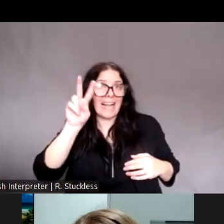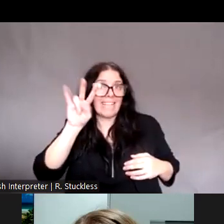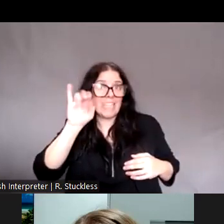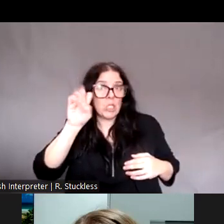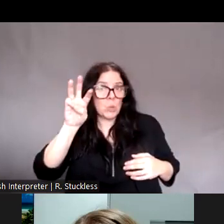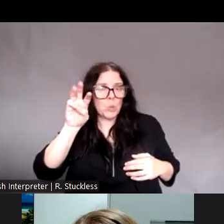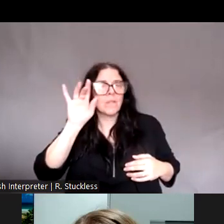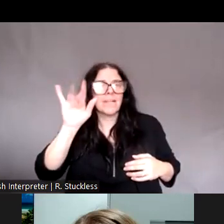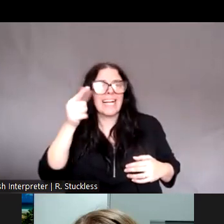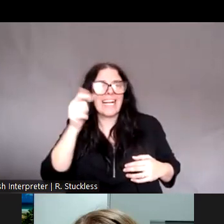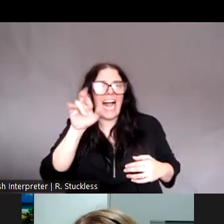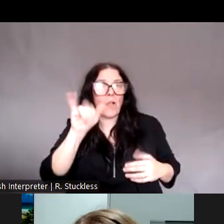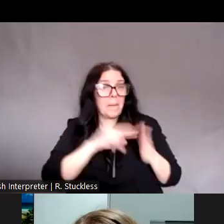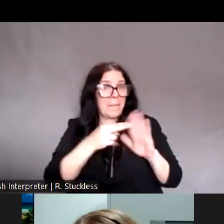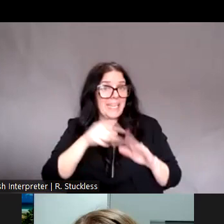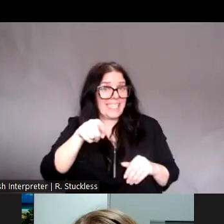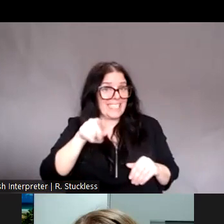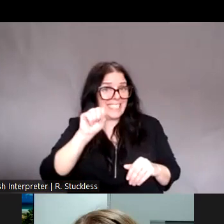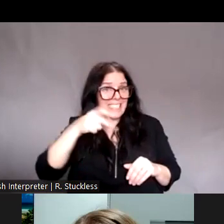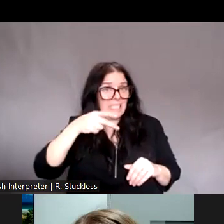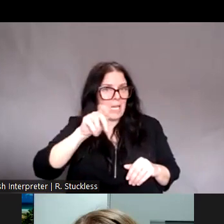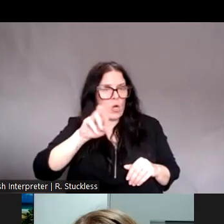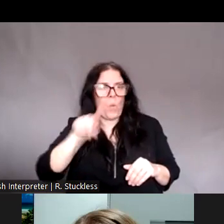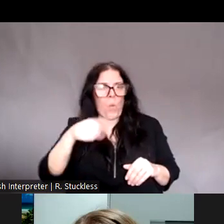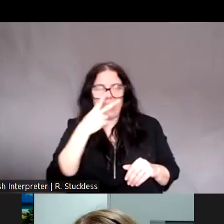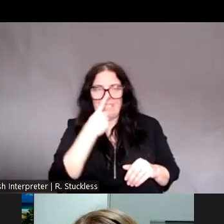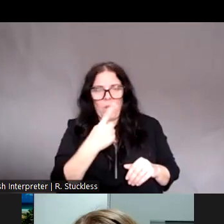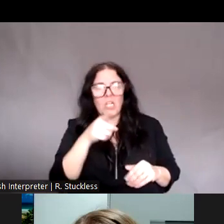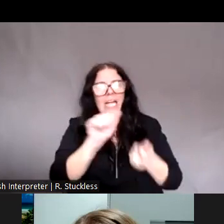You've just got speaker on right now, and so that's what happens.